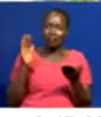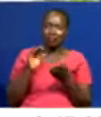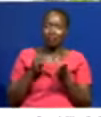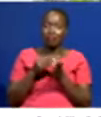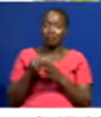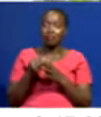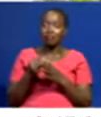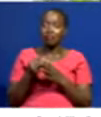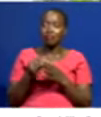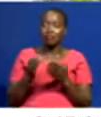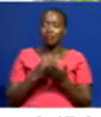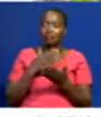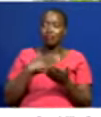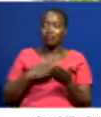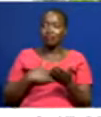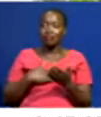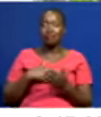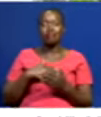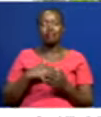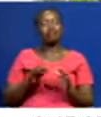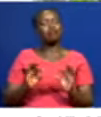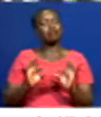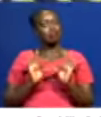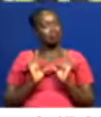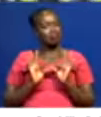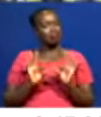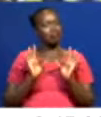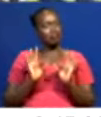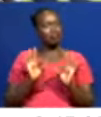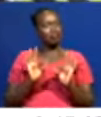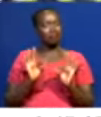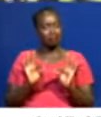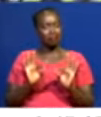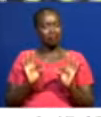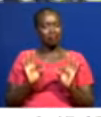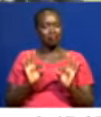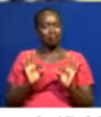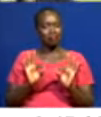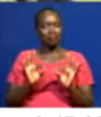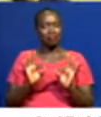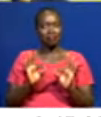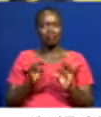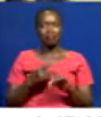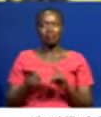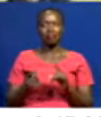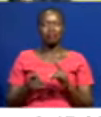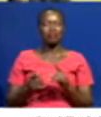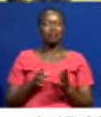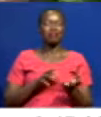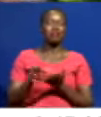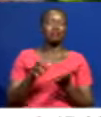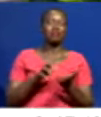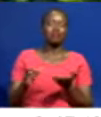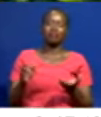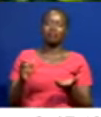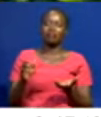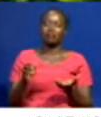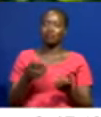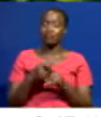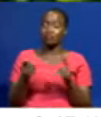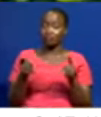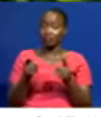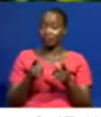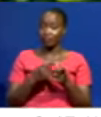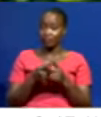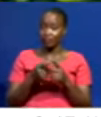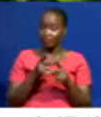sudden. Somebody was very tiny, all of a sudden they are not taking care of themselves. But then also be